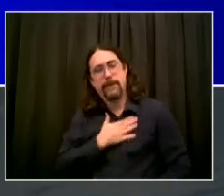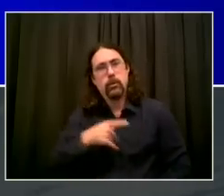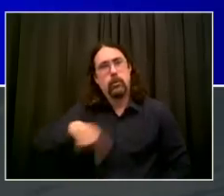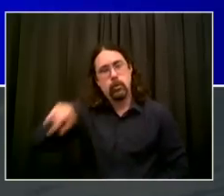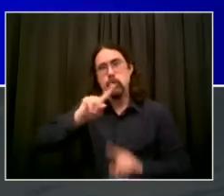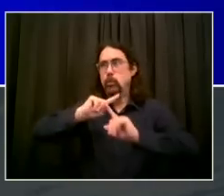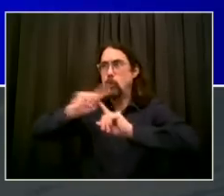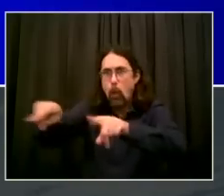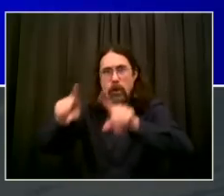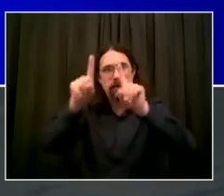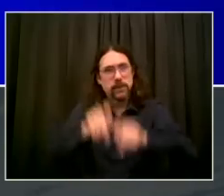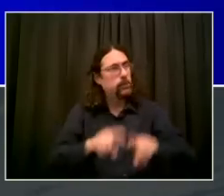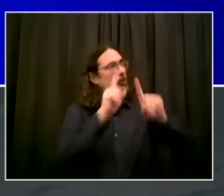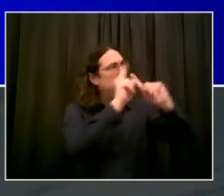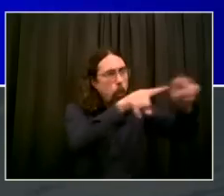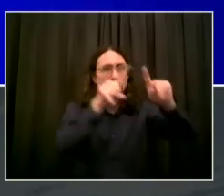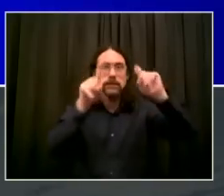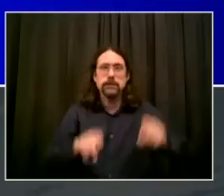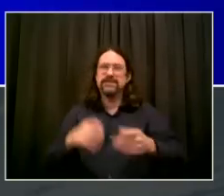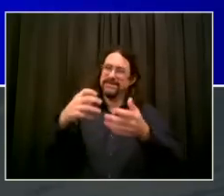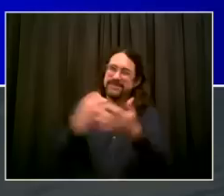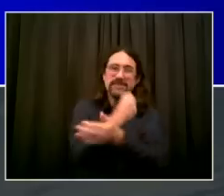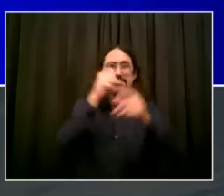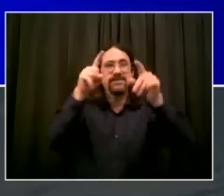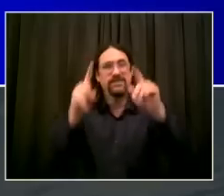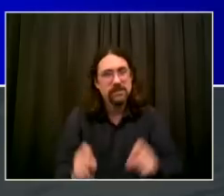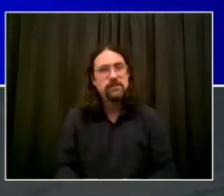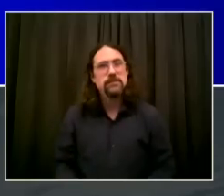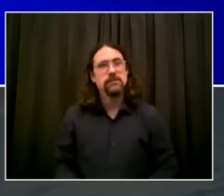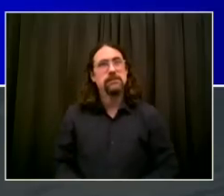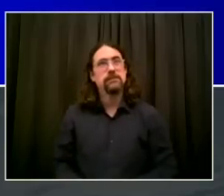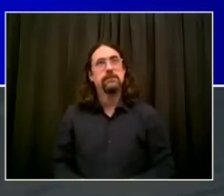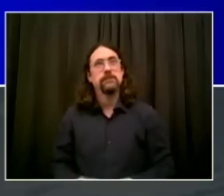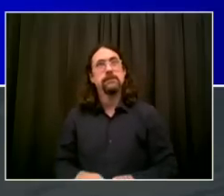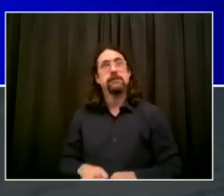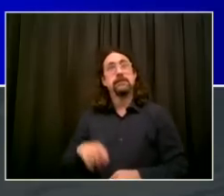need to know where, go to nyc.gov/COVID test or call